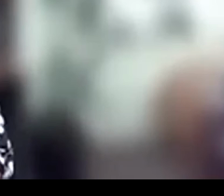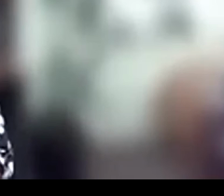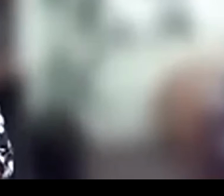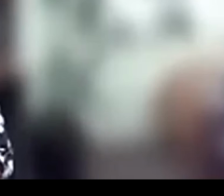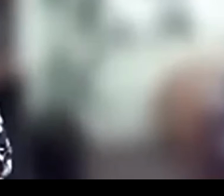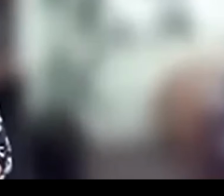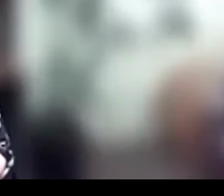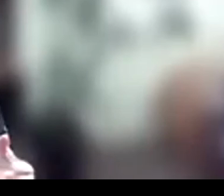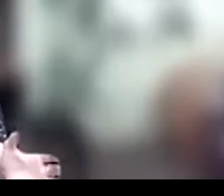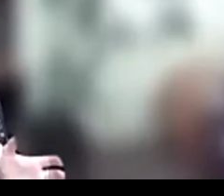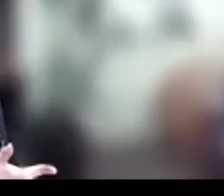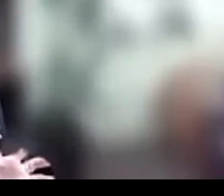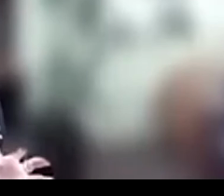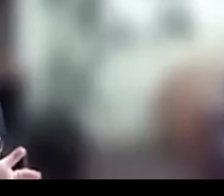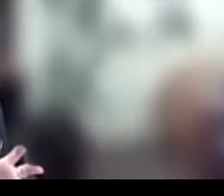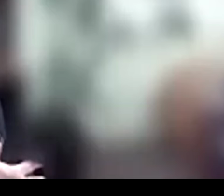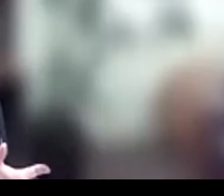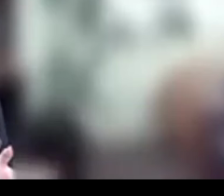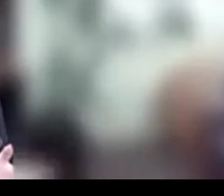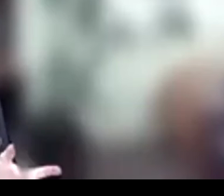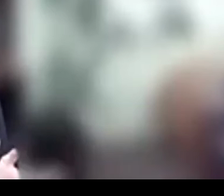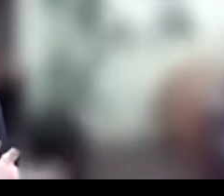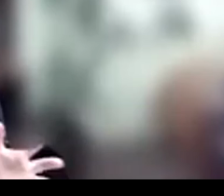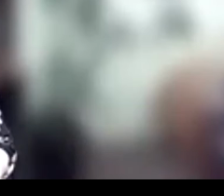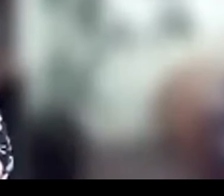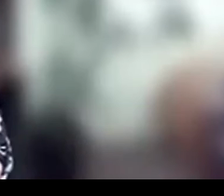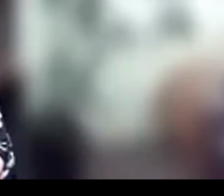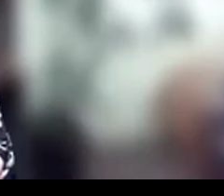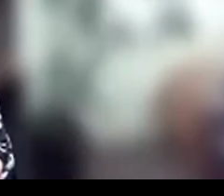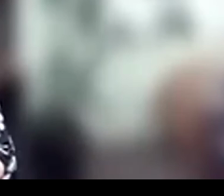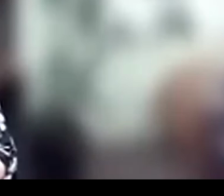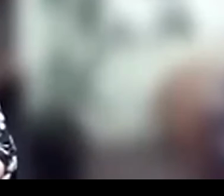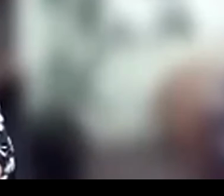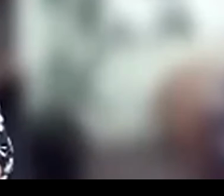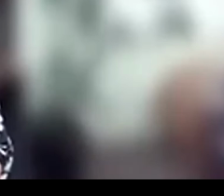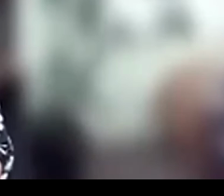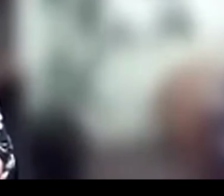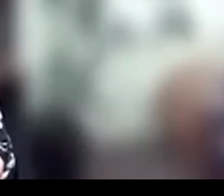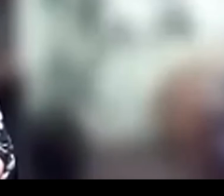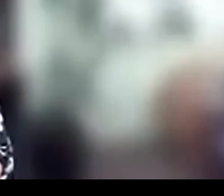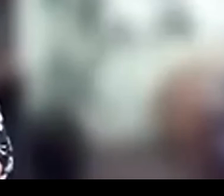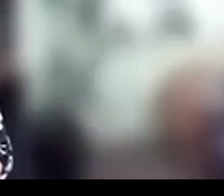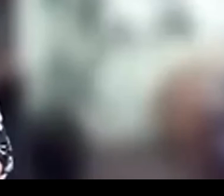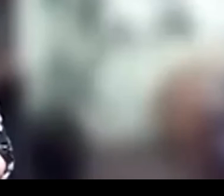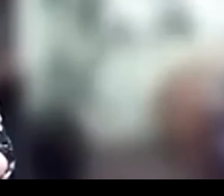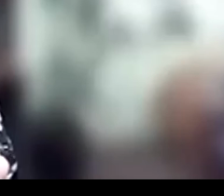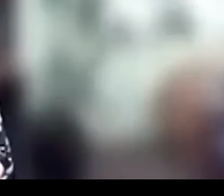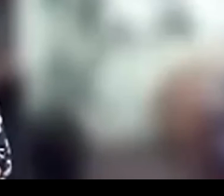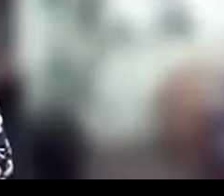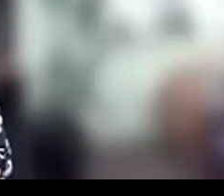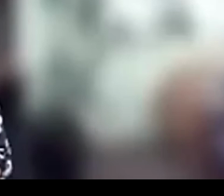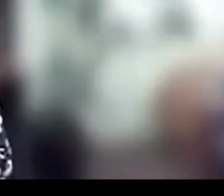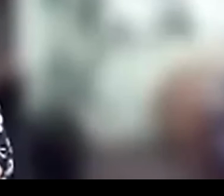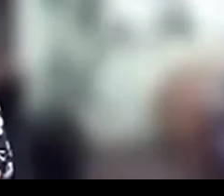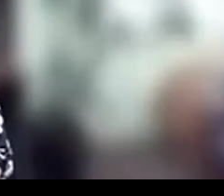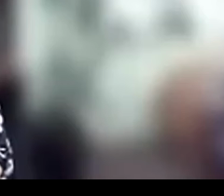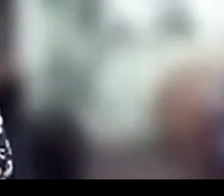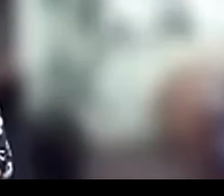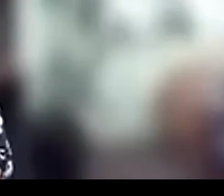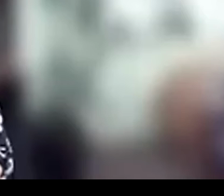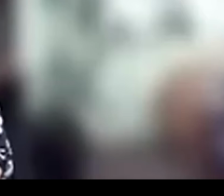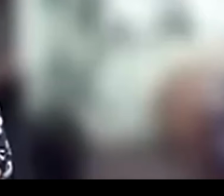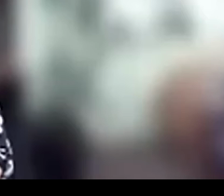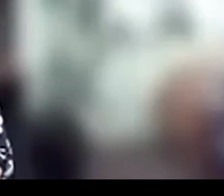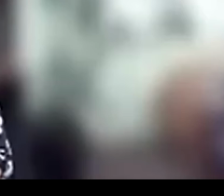the technology. And we've actually trained all of our DSPs to use a new